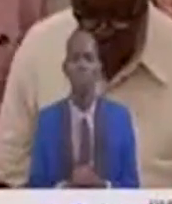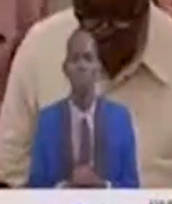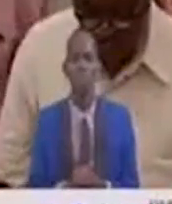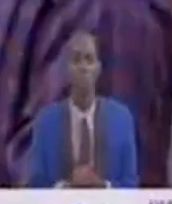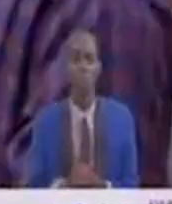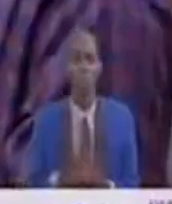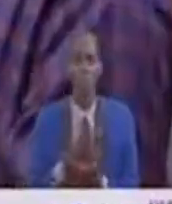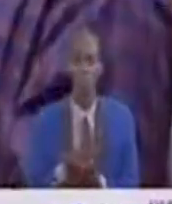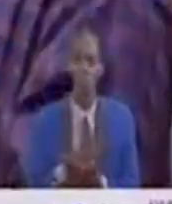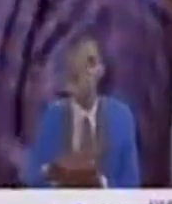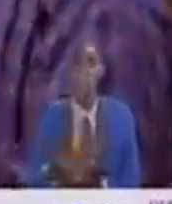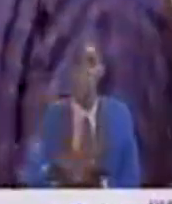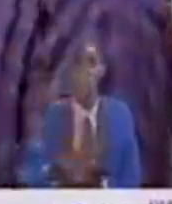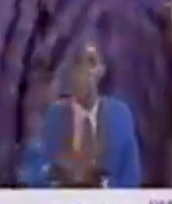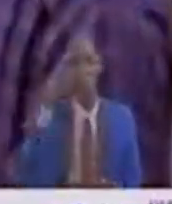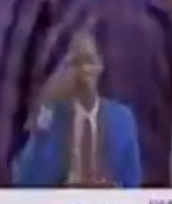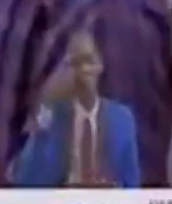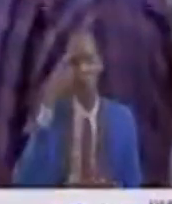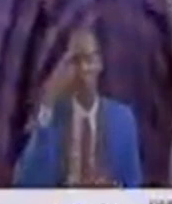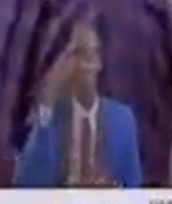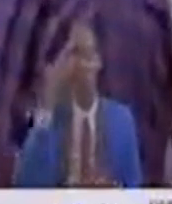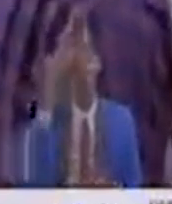godly mind.